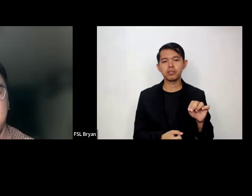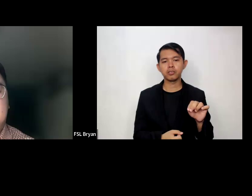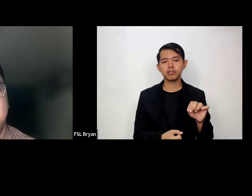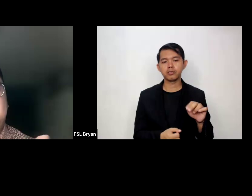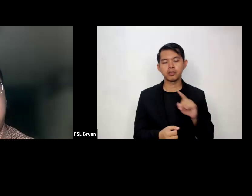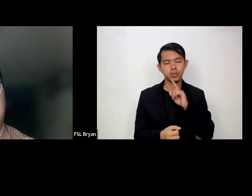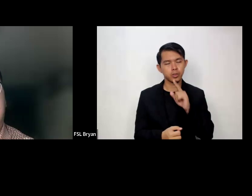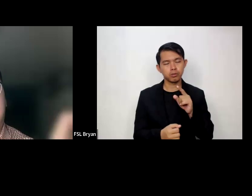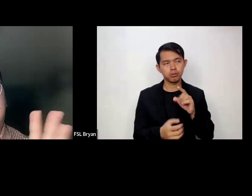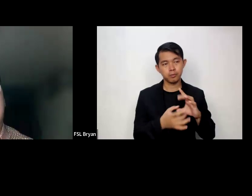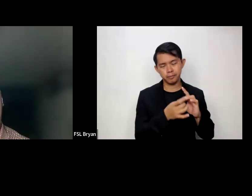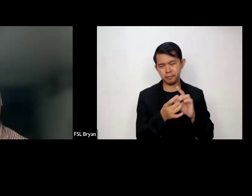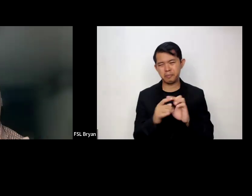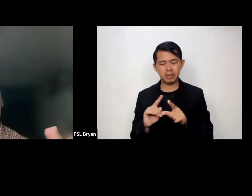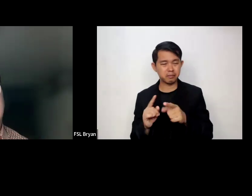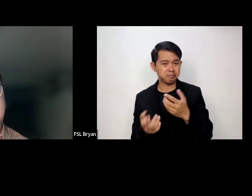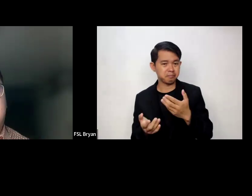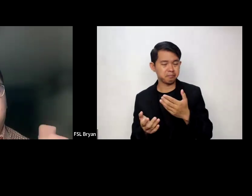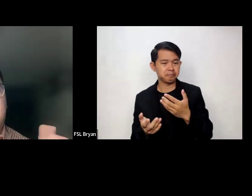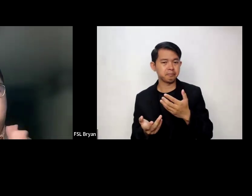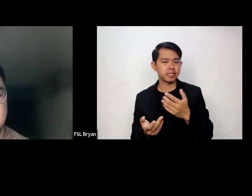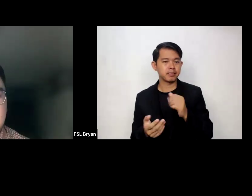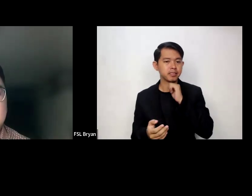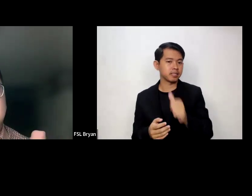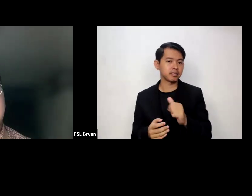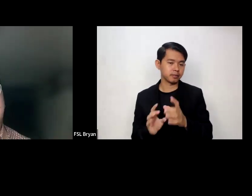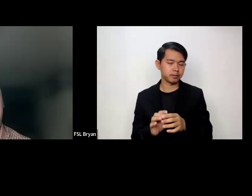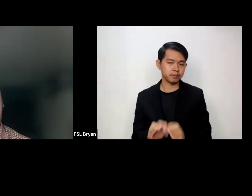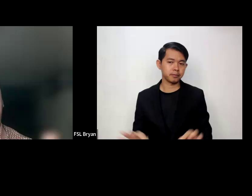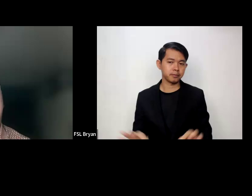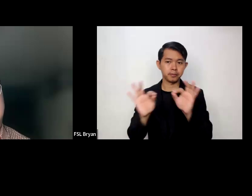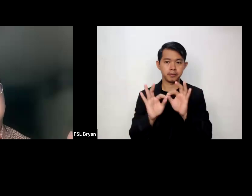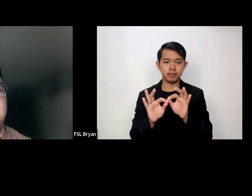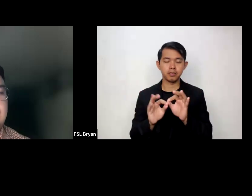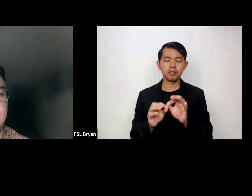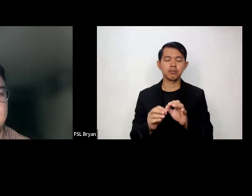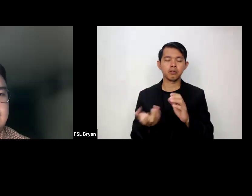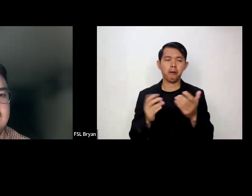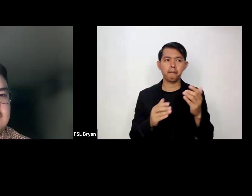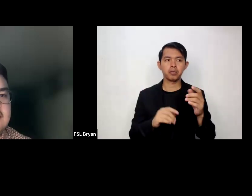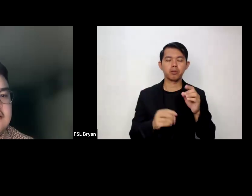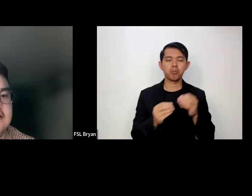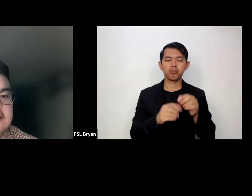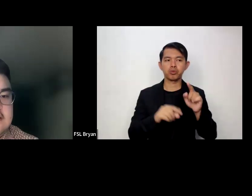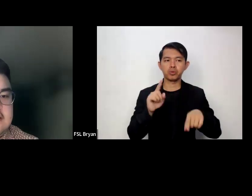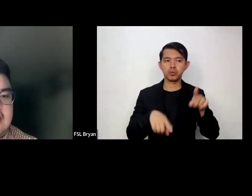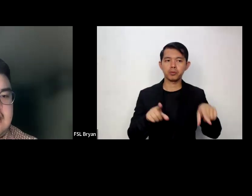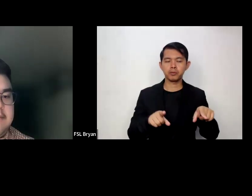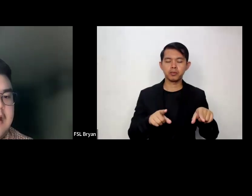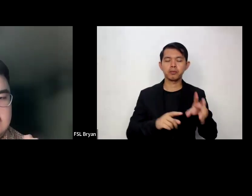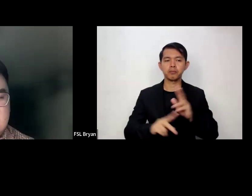significant, generating a single top-down decolonizing approach versus more diverse frames derived from people's kwentuhan?